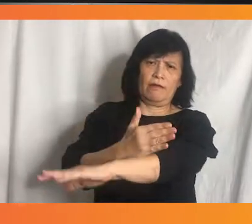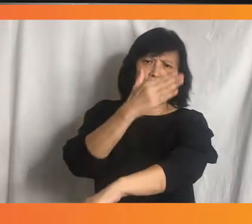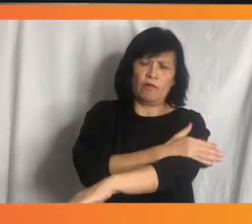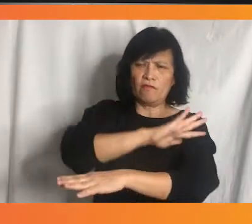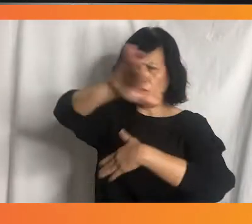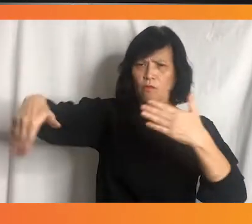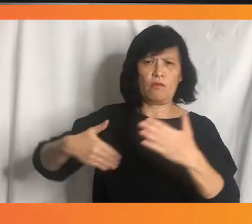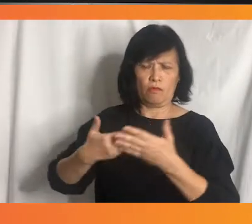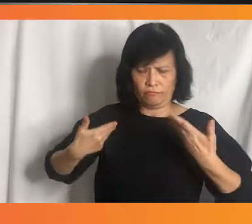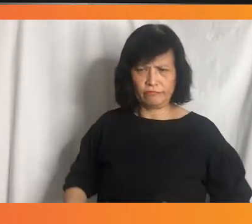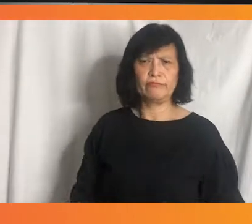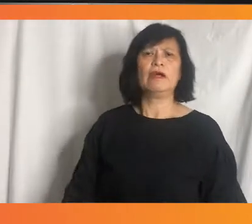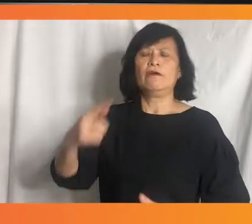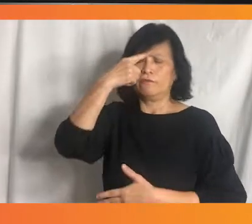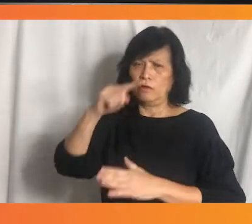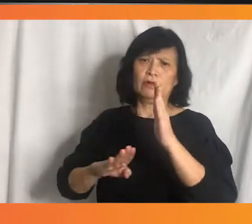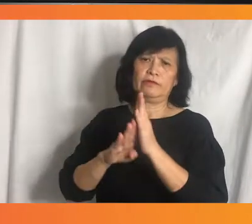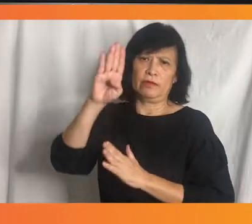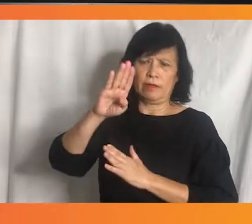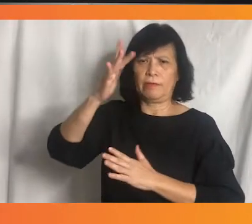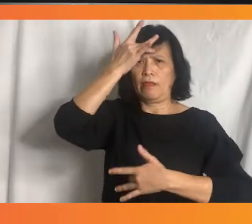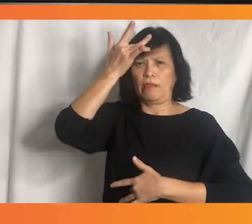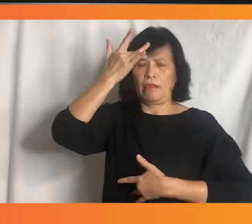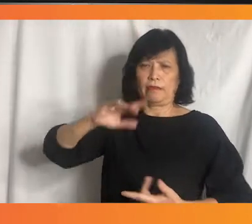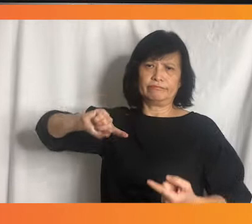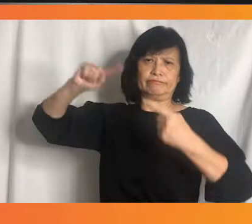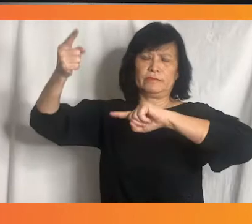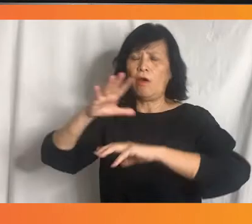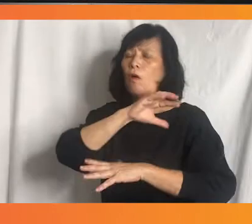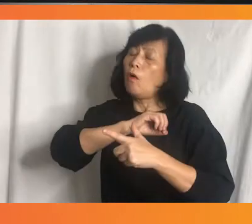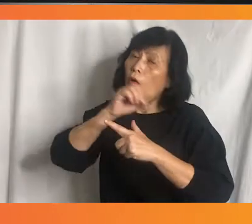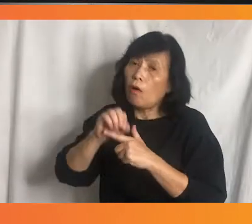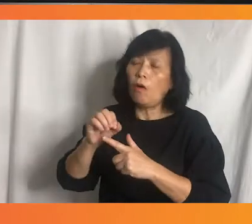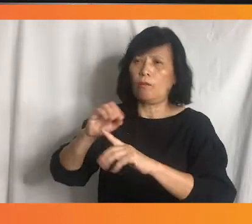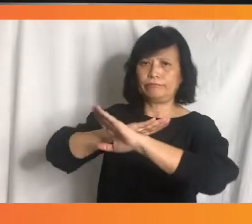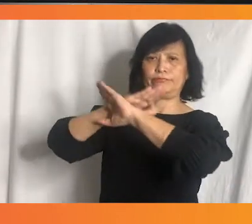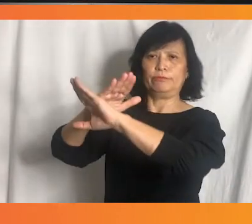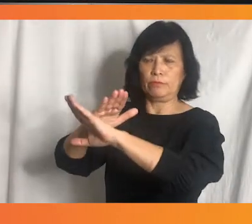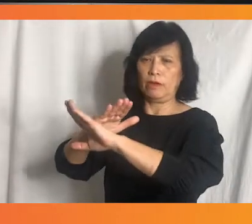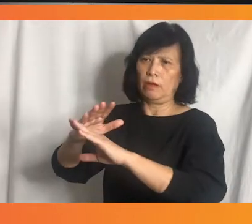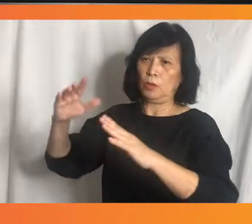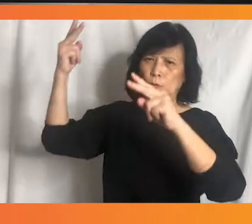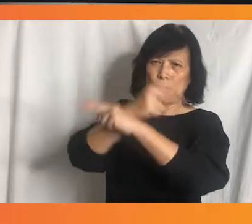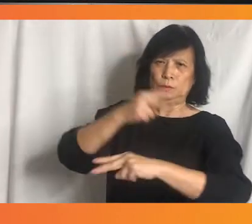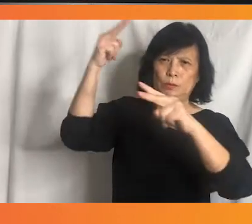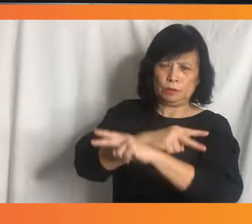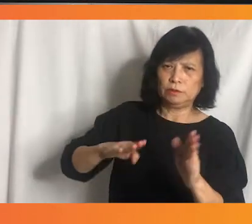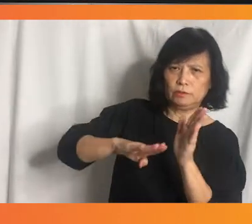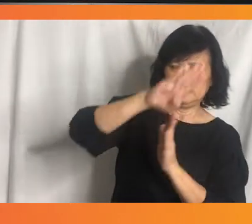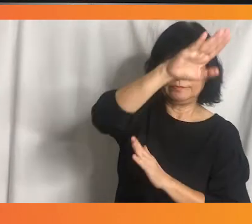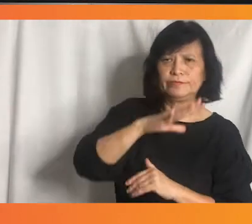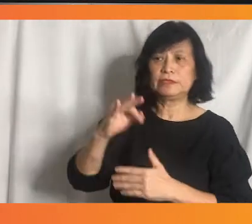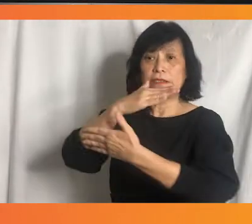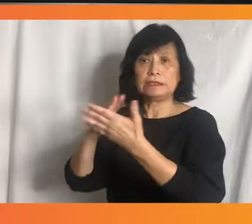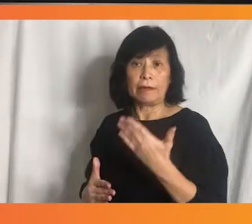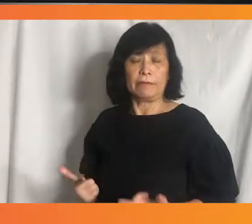health and reduce risks of developing chronic diseases or prevent further progression. Some of these lifestyle risk